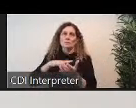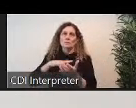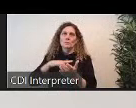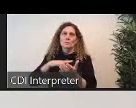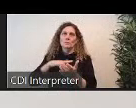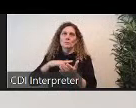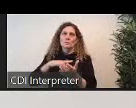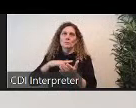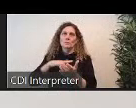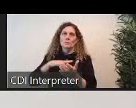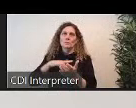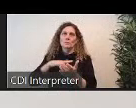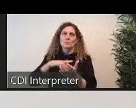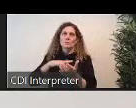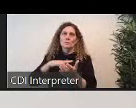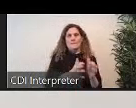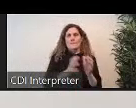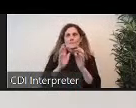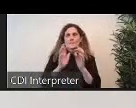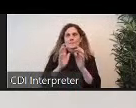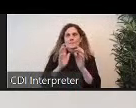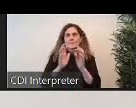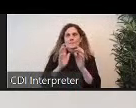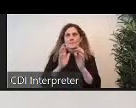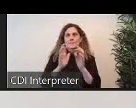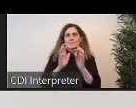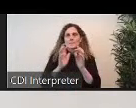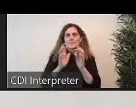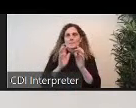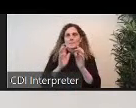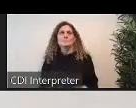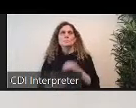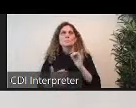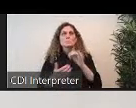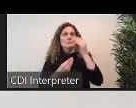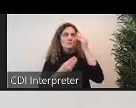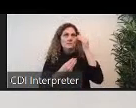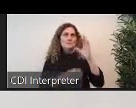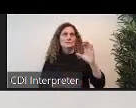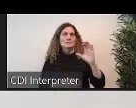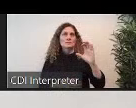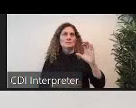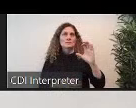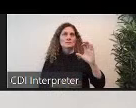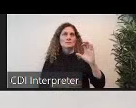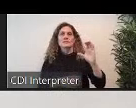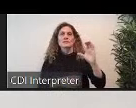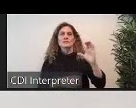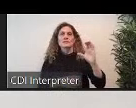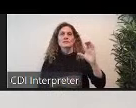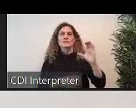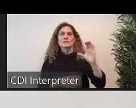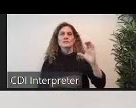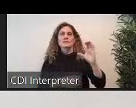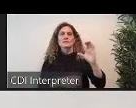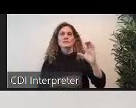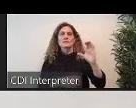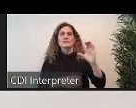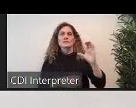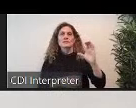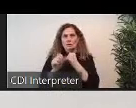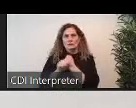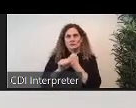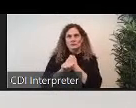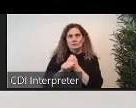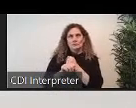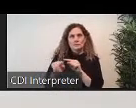CDC recently on considerations of schools, and this data, which can be broken down by municipality as well, can certainly help to